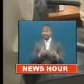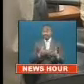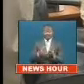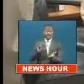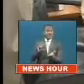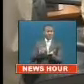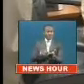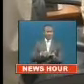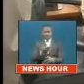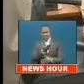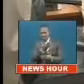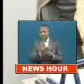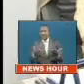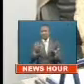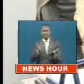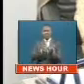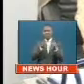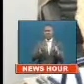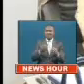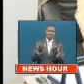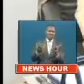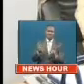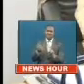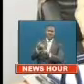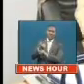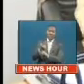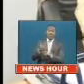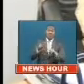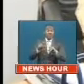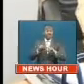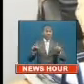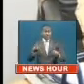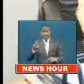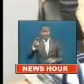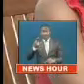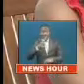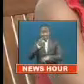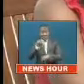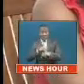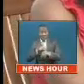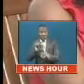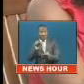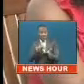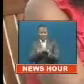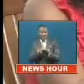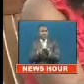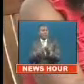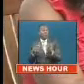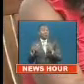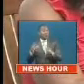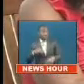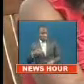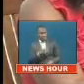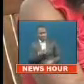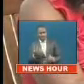makes some ethical violations, the National Media Commission exists in order to ensure the professionalism and